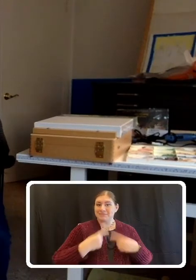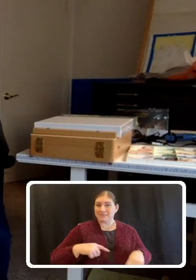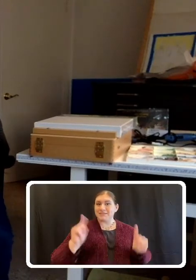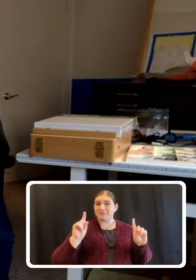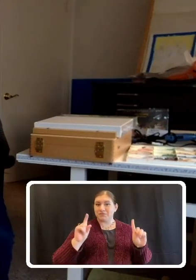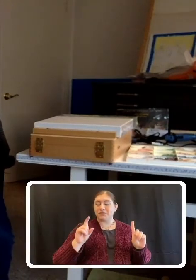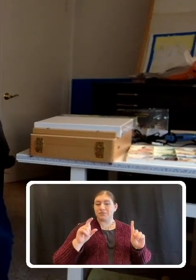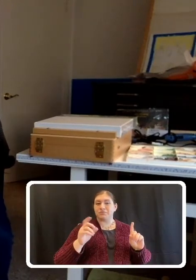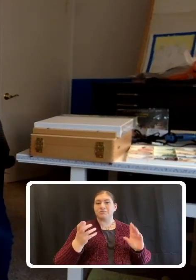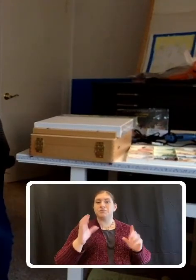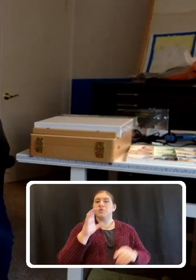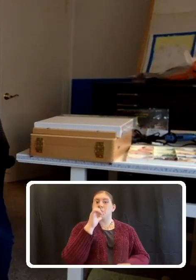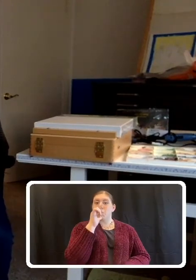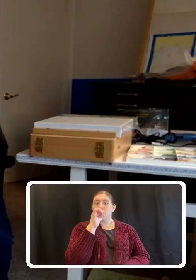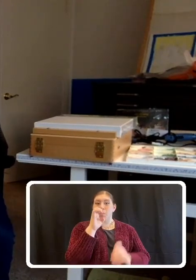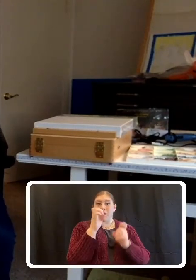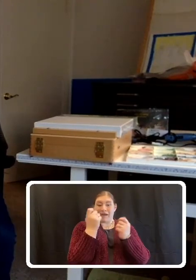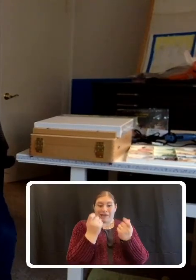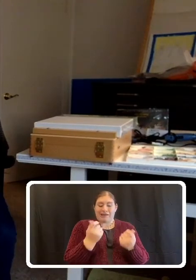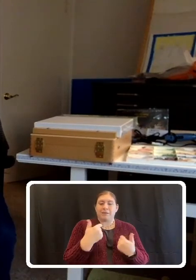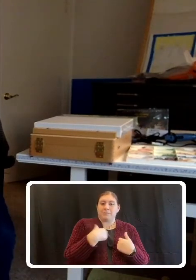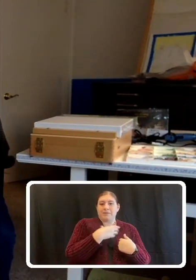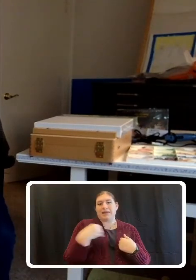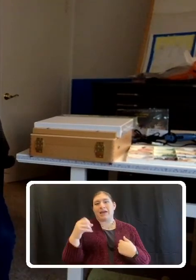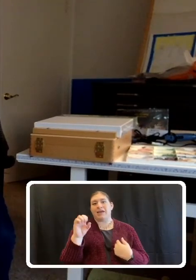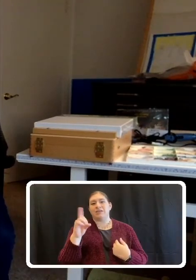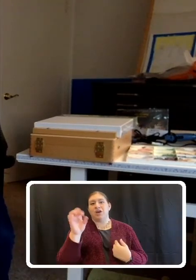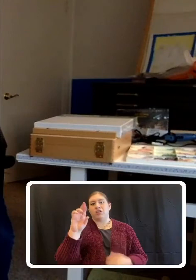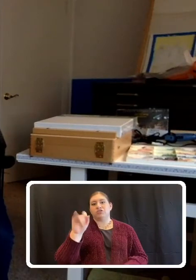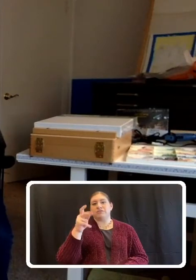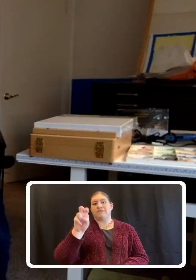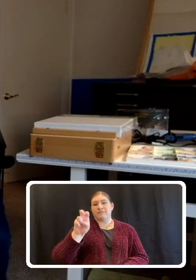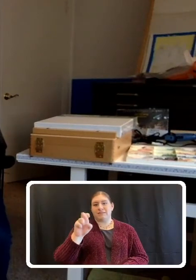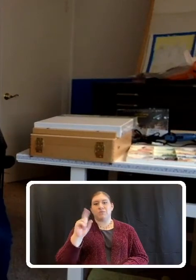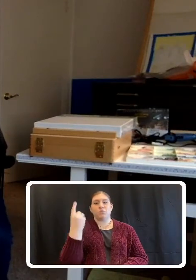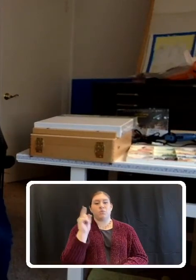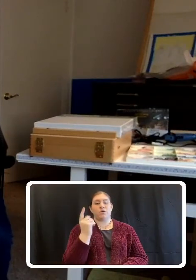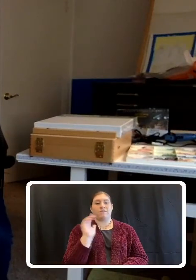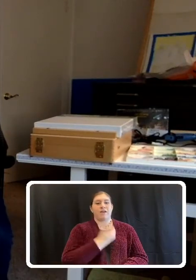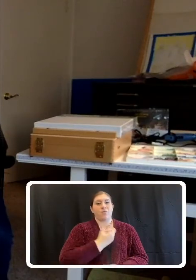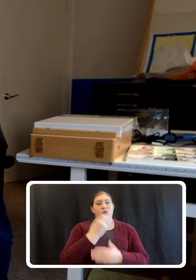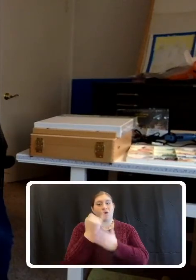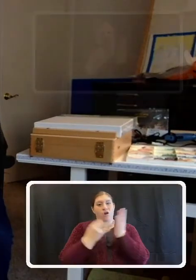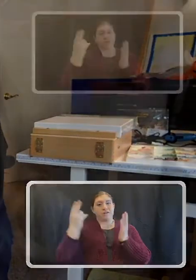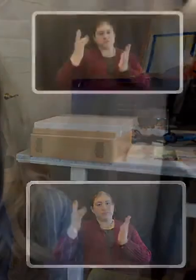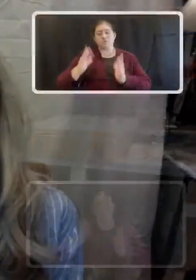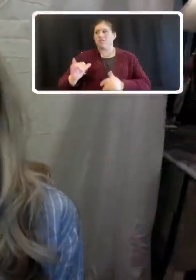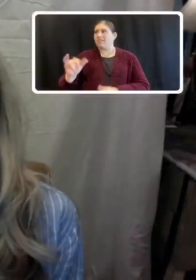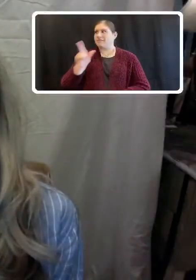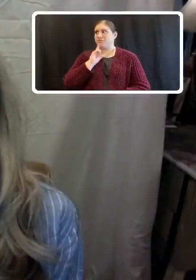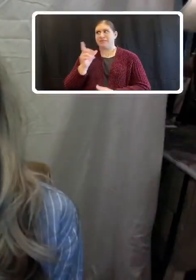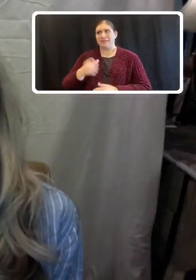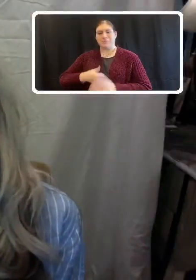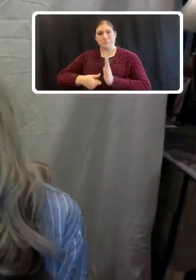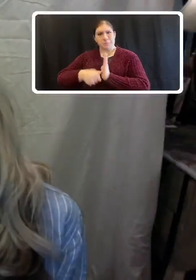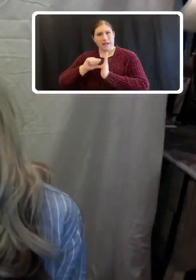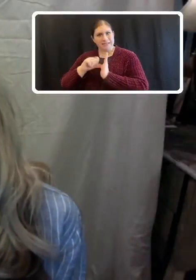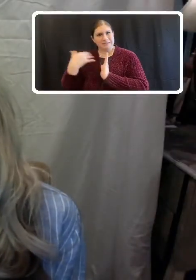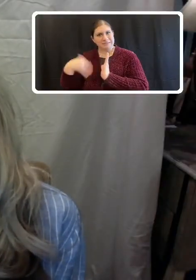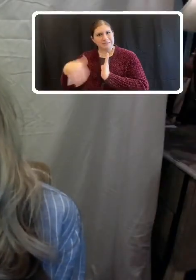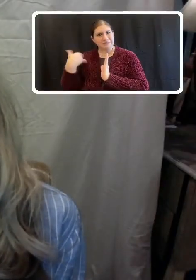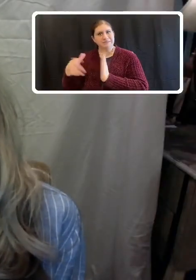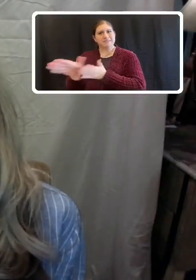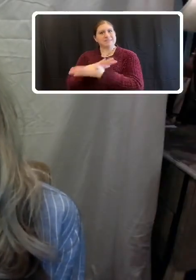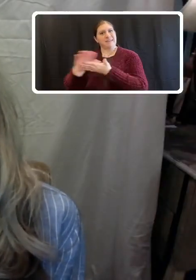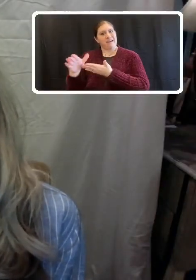was co-edited by myself and Dr. Stephanie Chadwick, one of our art historians. Well, that's very impressive. And it's nice being